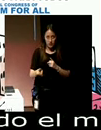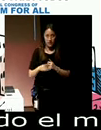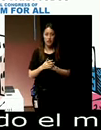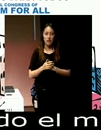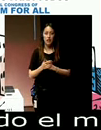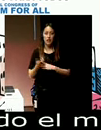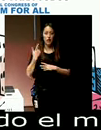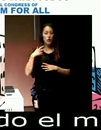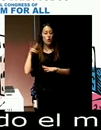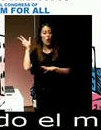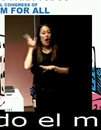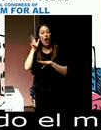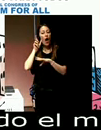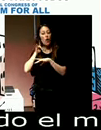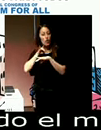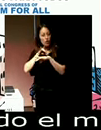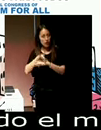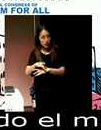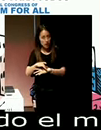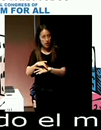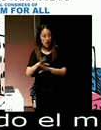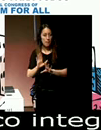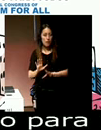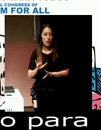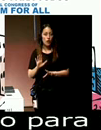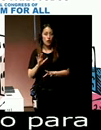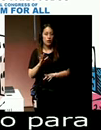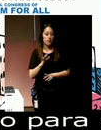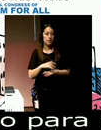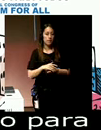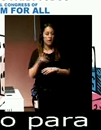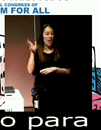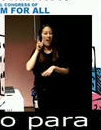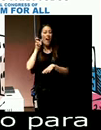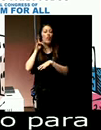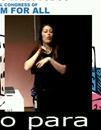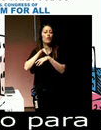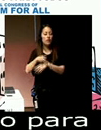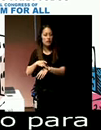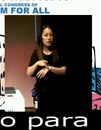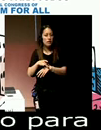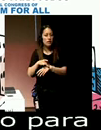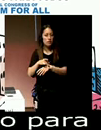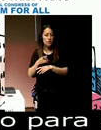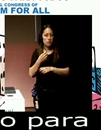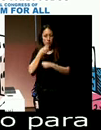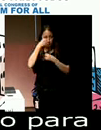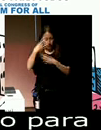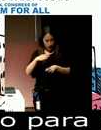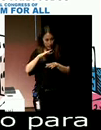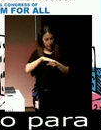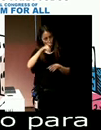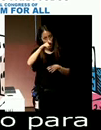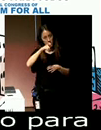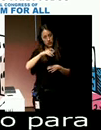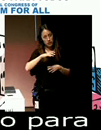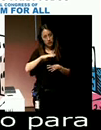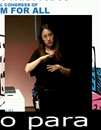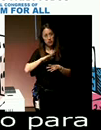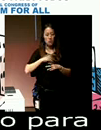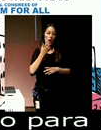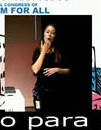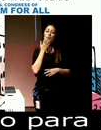good for him. But the audio guide is numbered by his guided tour. If I want to leave that tour, I cannot just go and skip and go next.